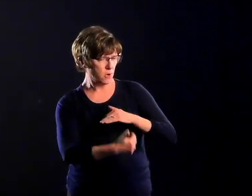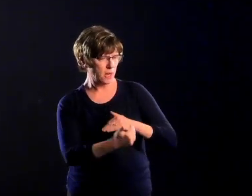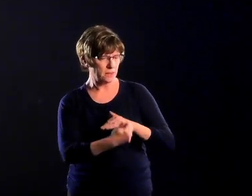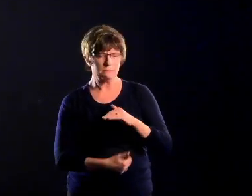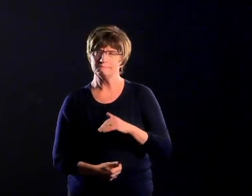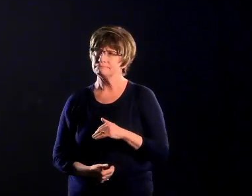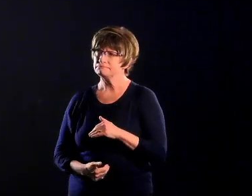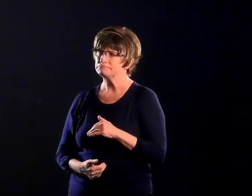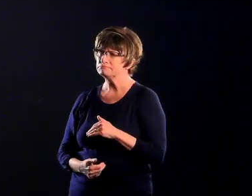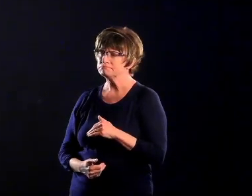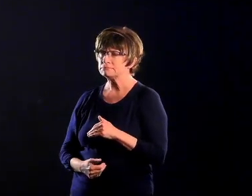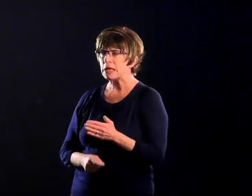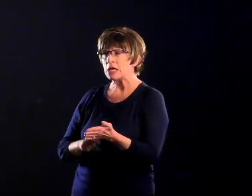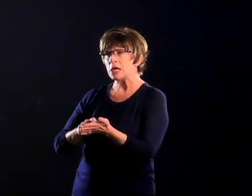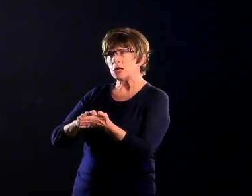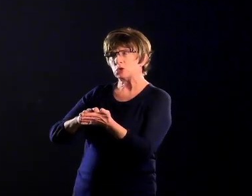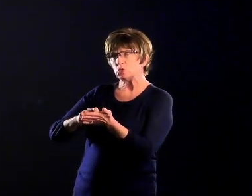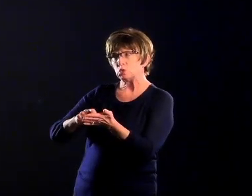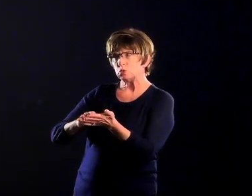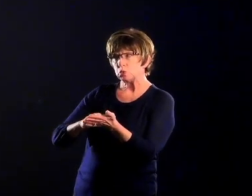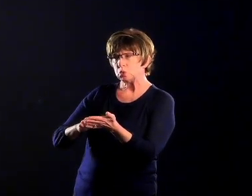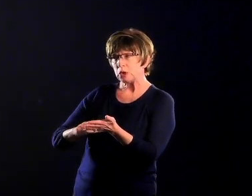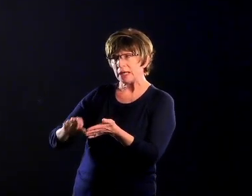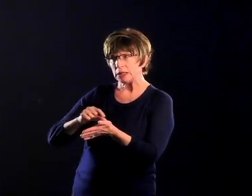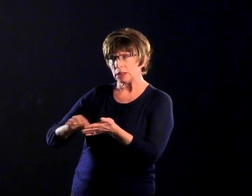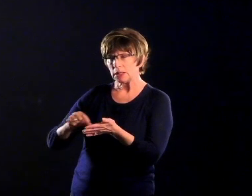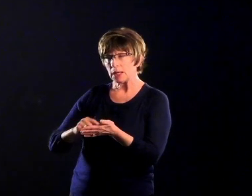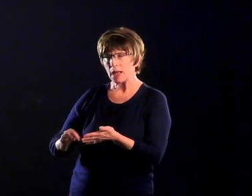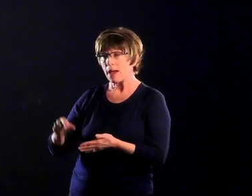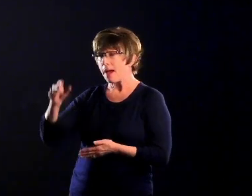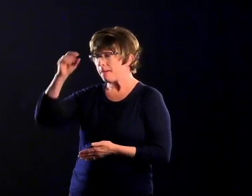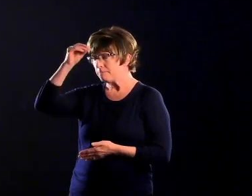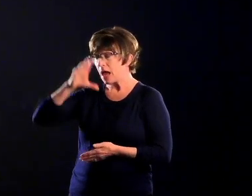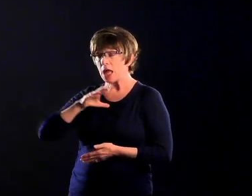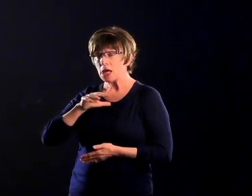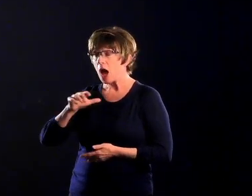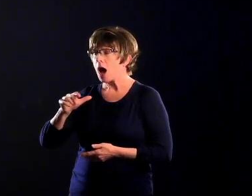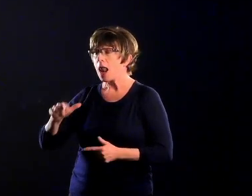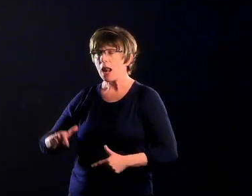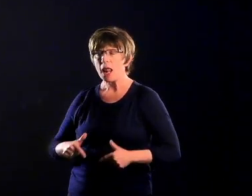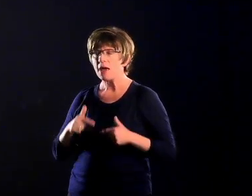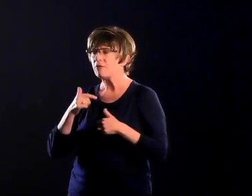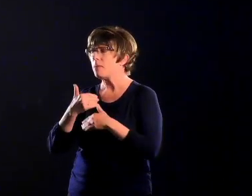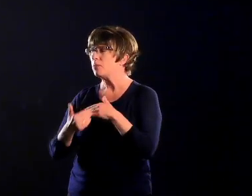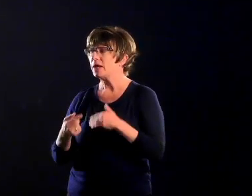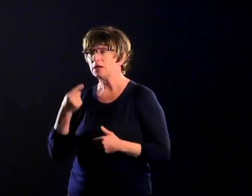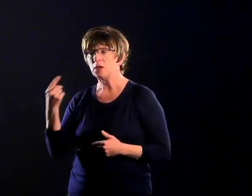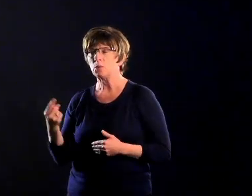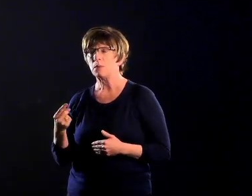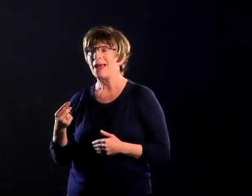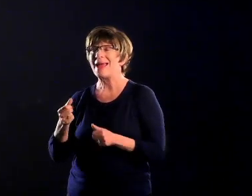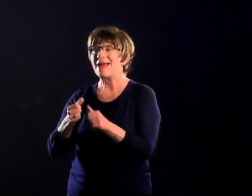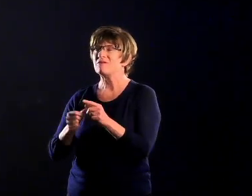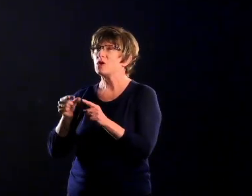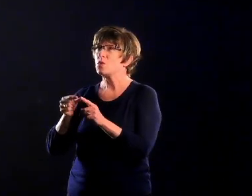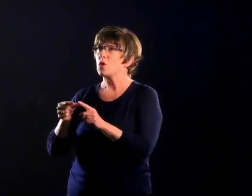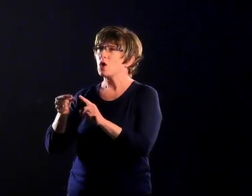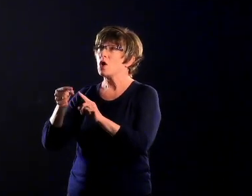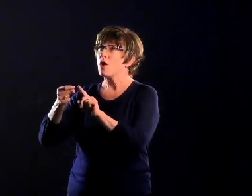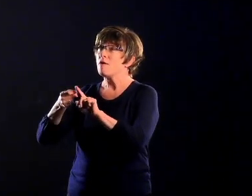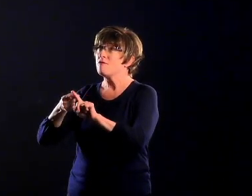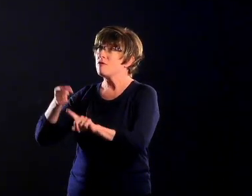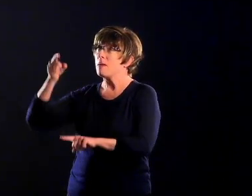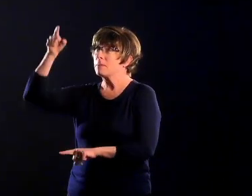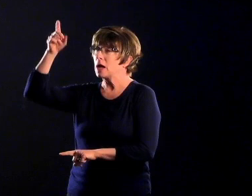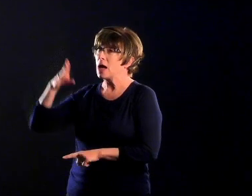it is written, man shall not live on bread alone, but on every word that comes from the mouth of God. Then the